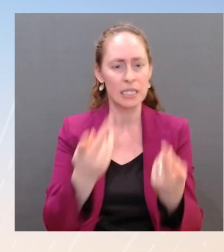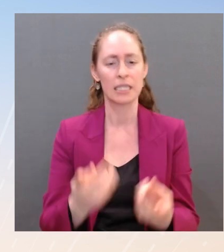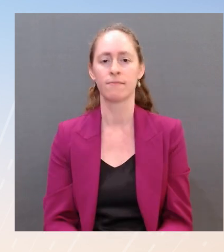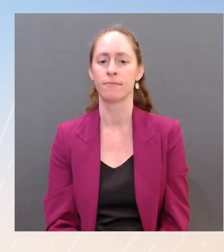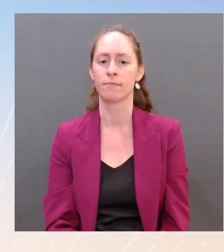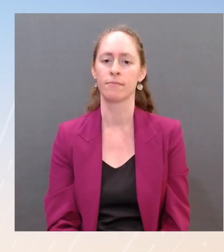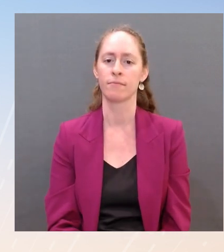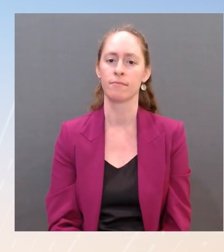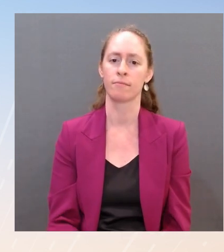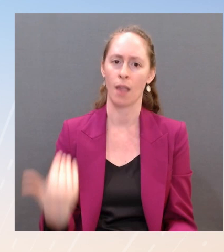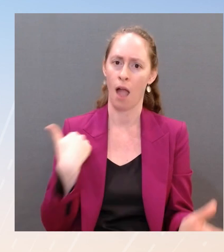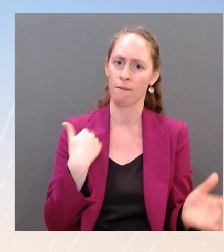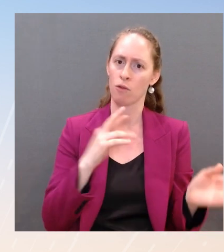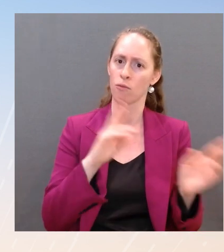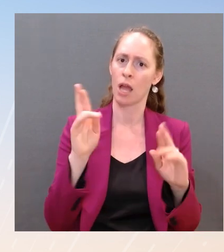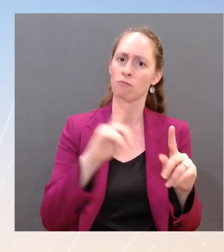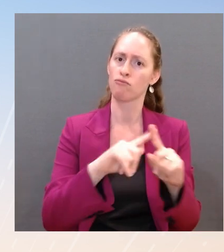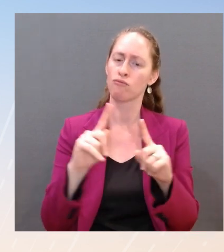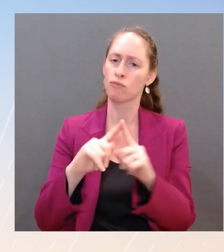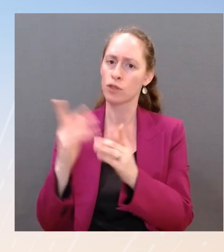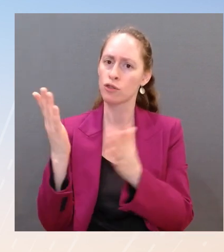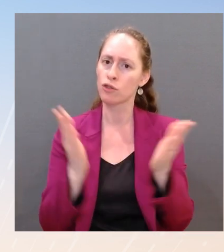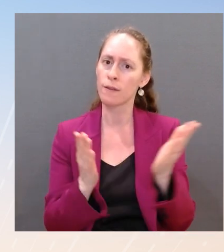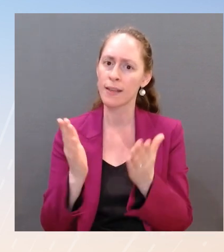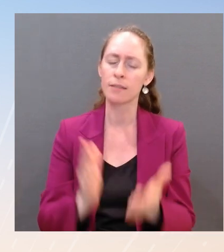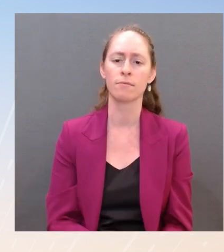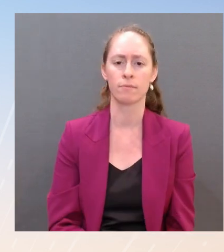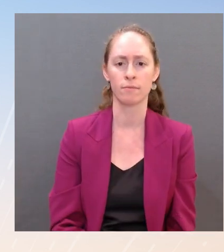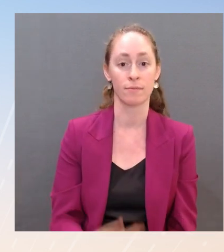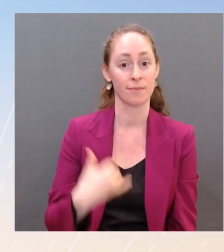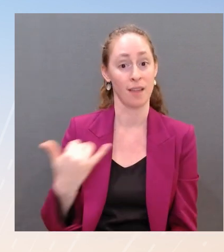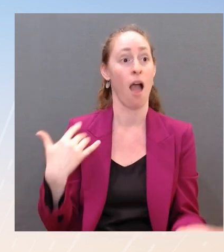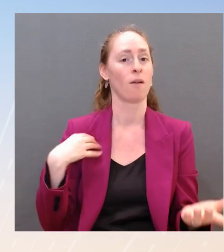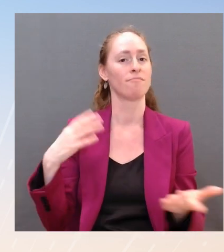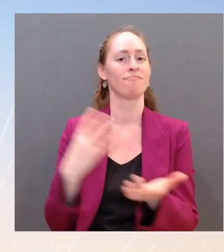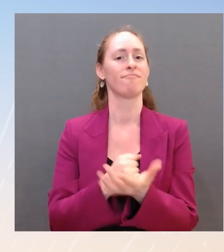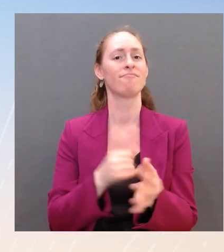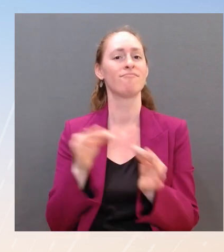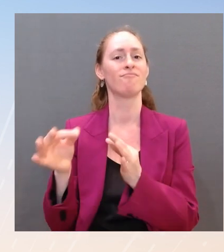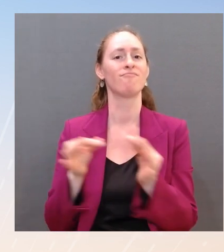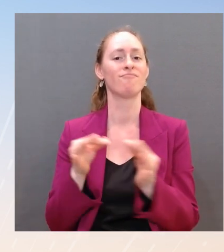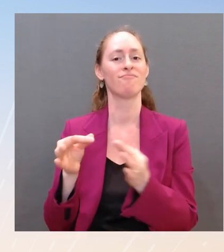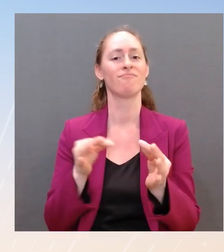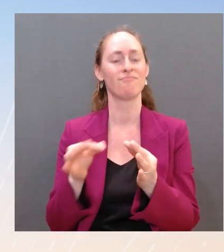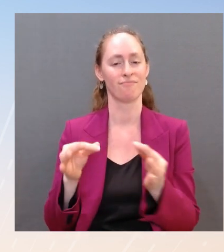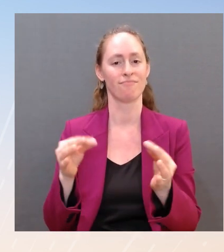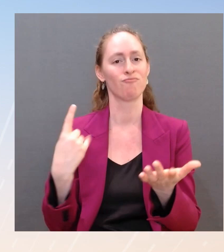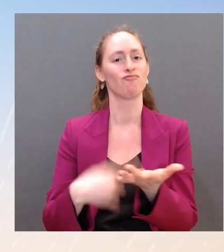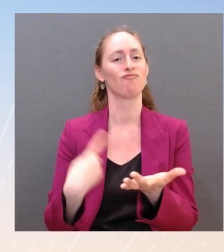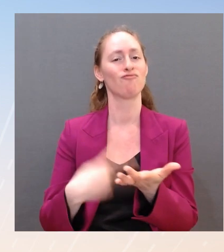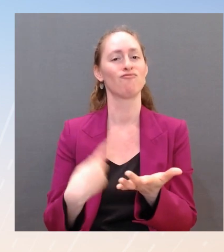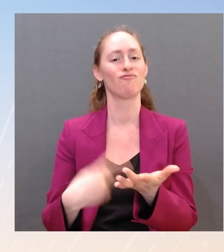more and lead us in a conversation with some of our young leaders is my friend, U.S. Surgeon General Dr. Murthy.